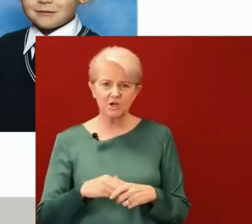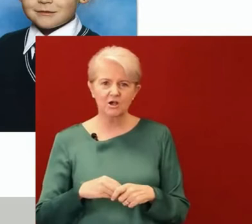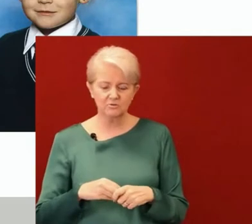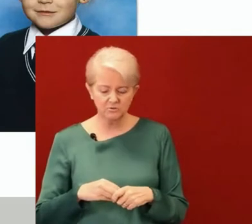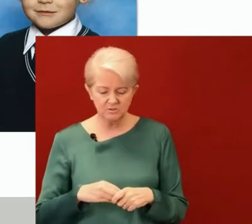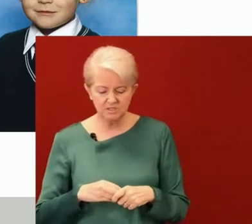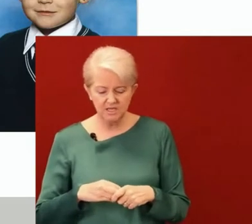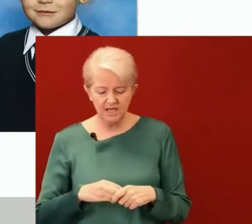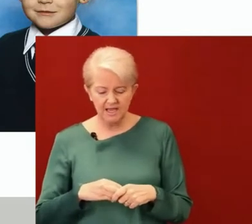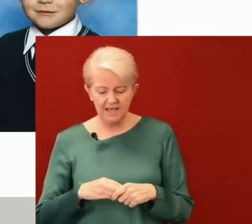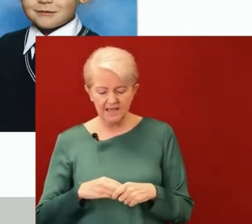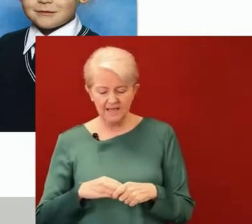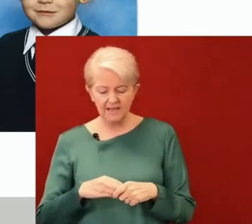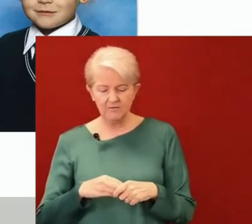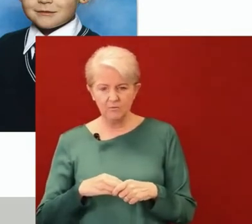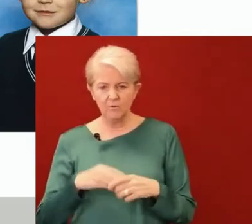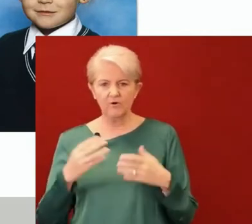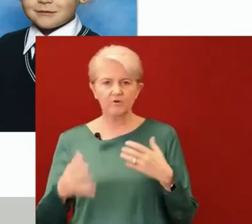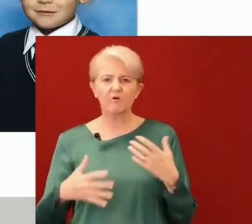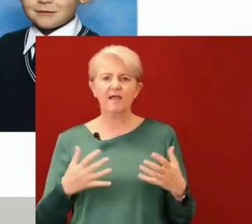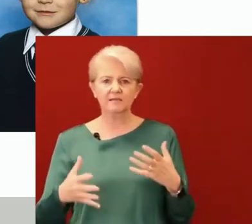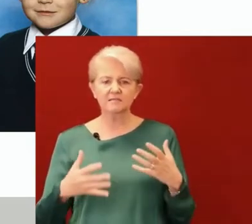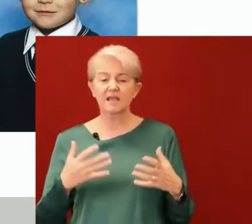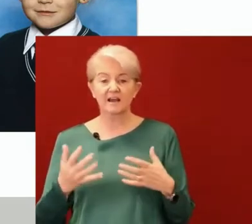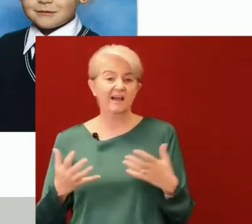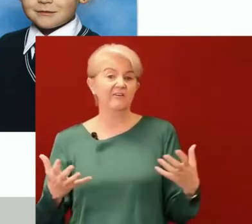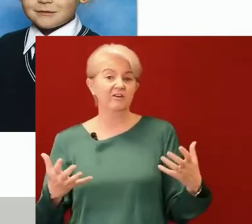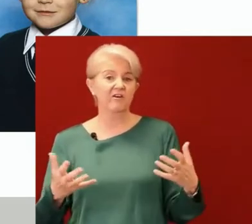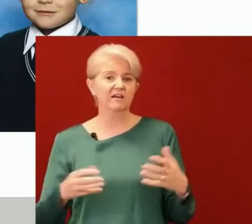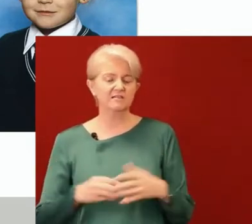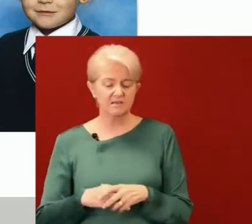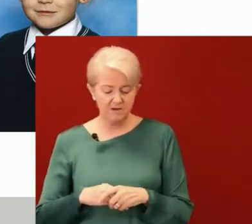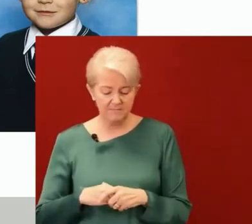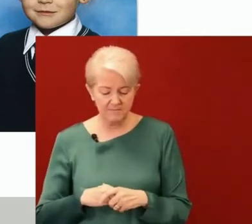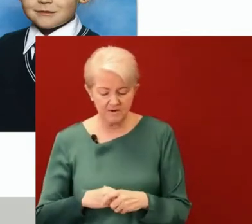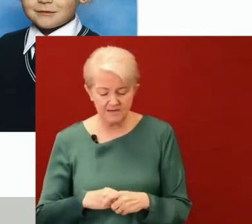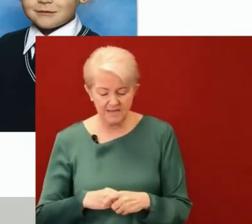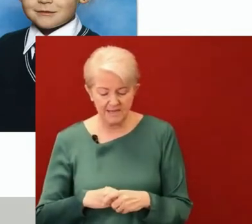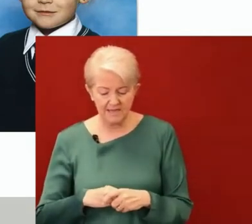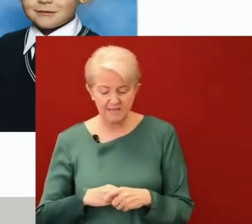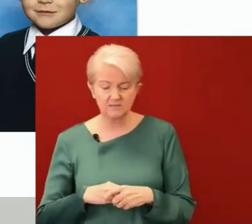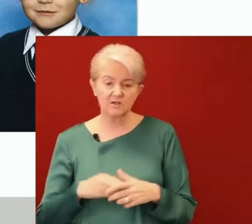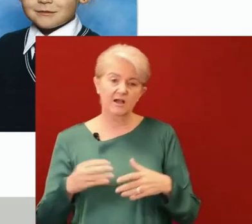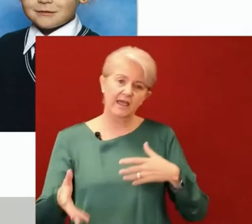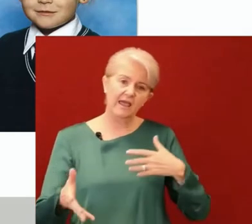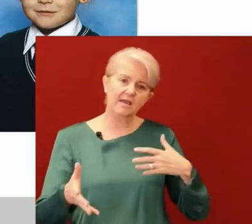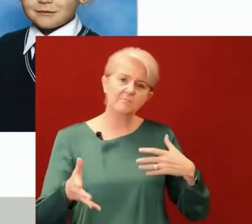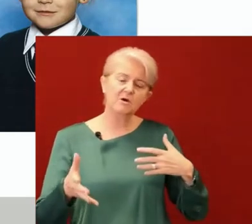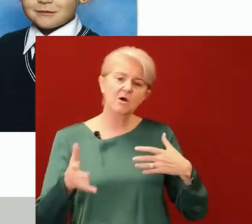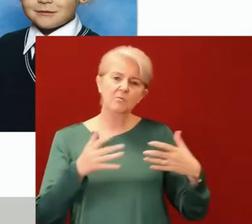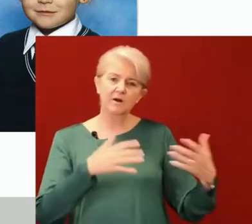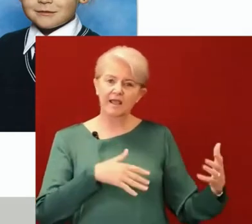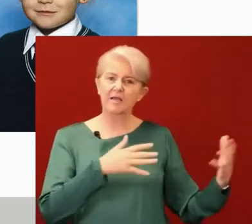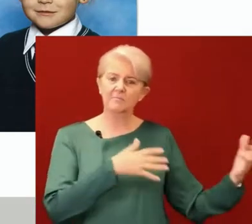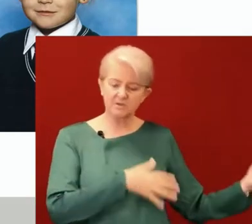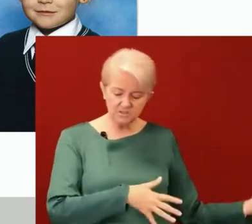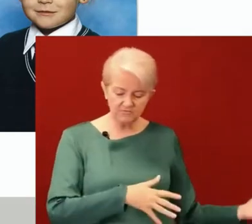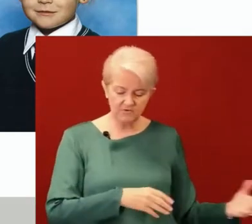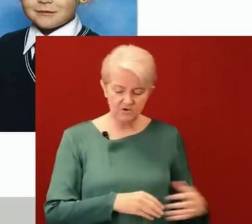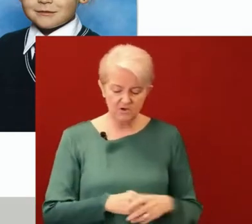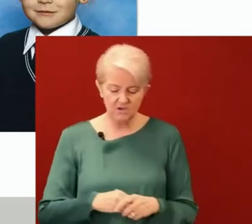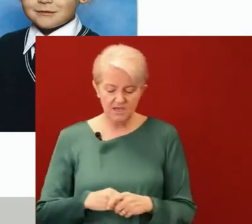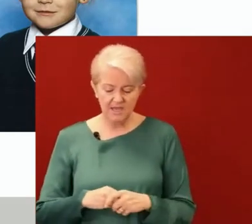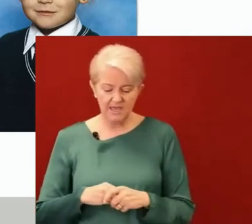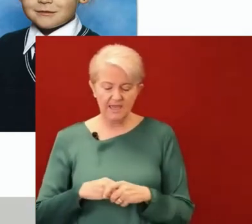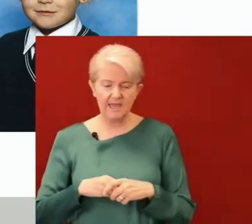in my childhood were ingrained and are ingrained in my memory. And I am what I am because